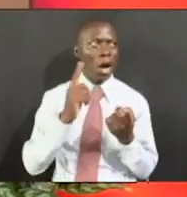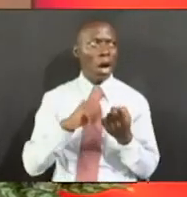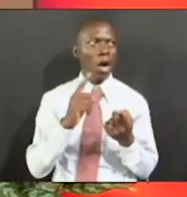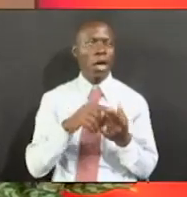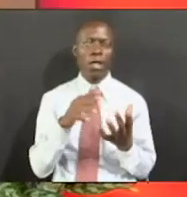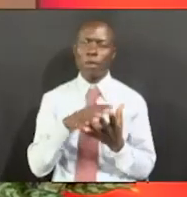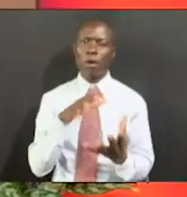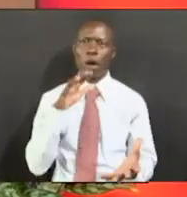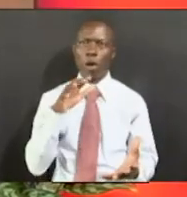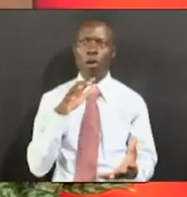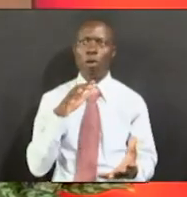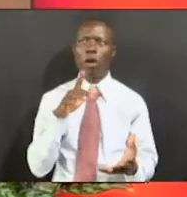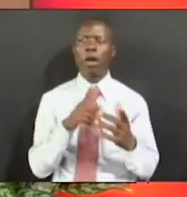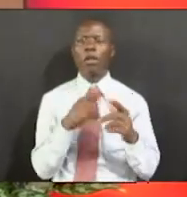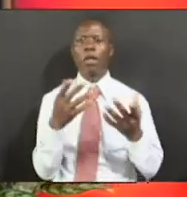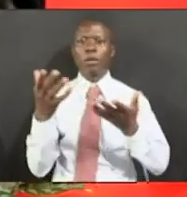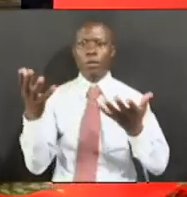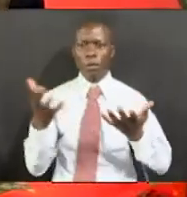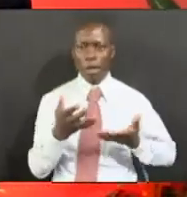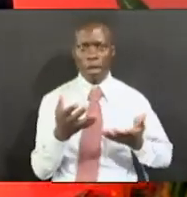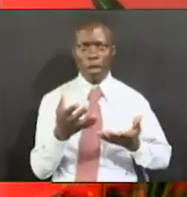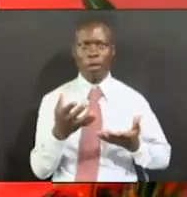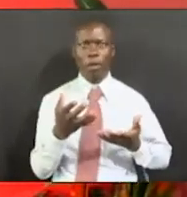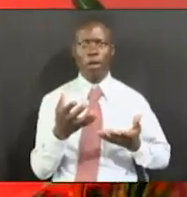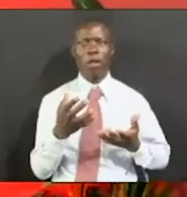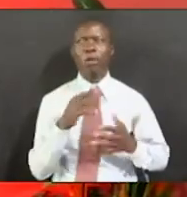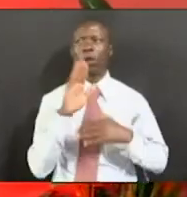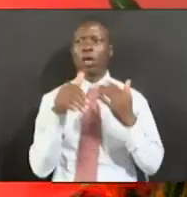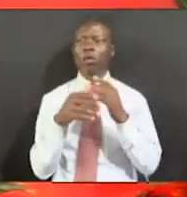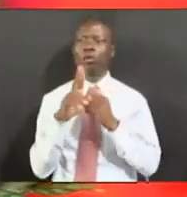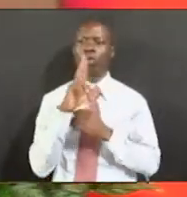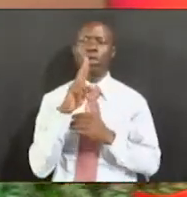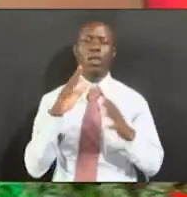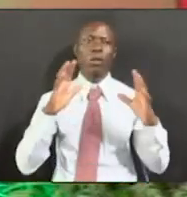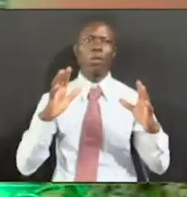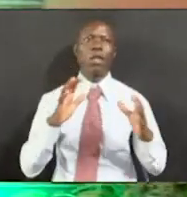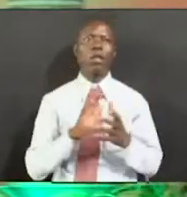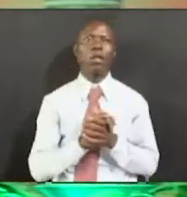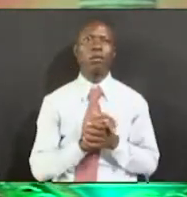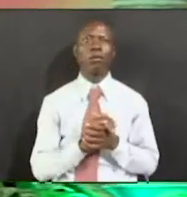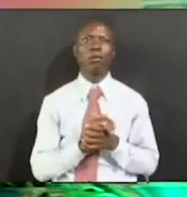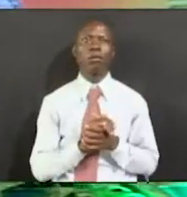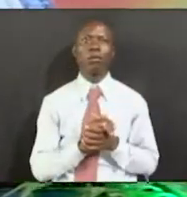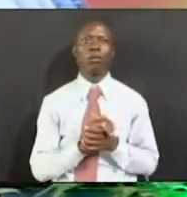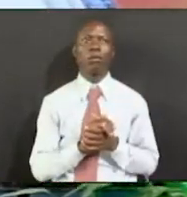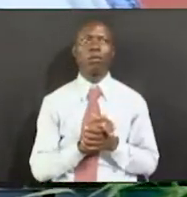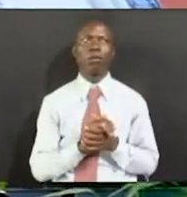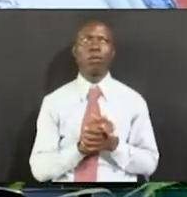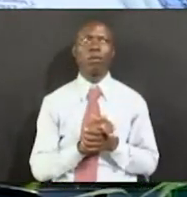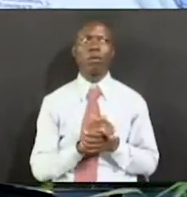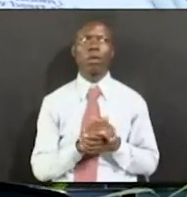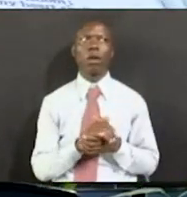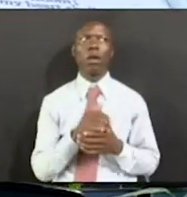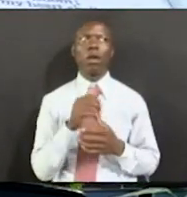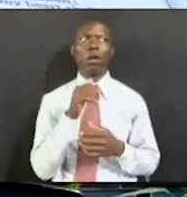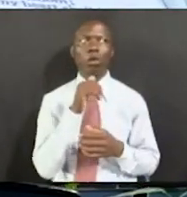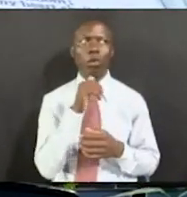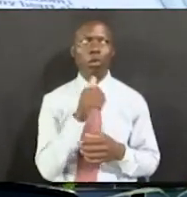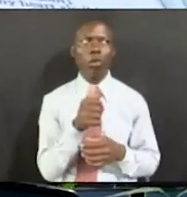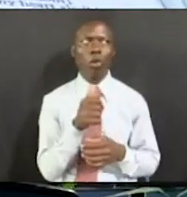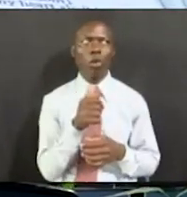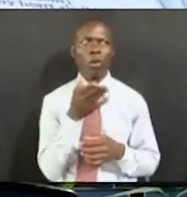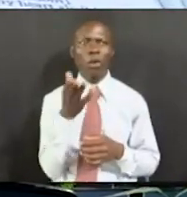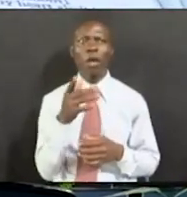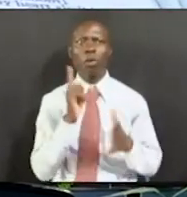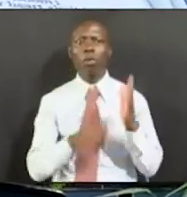Christ and see him use it mightily. It is not you. It is not your tool. Which matters